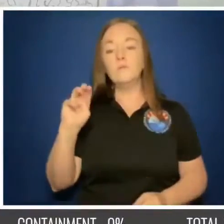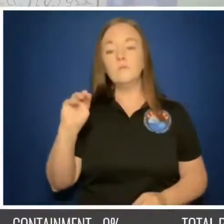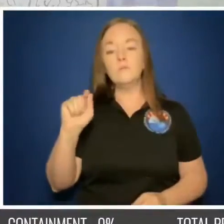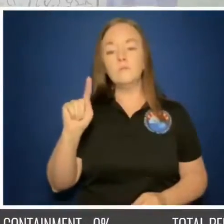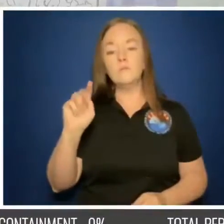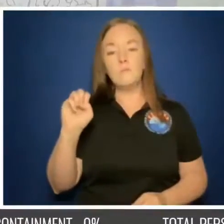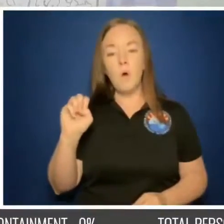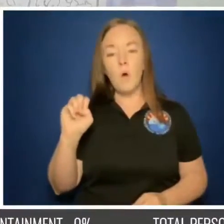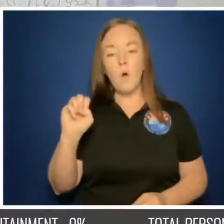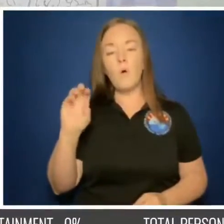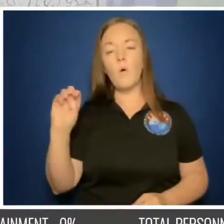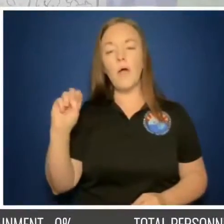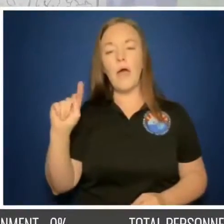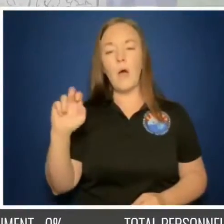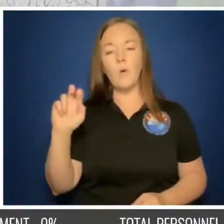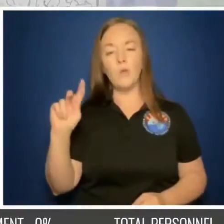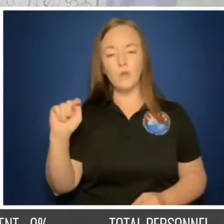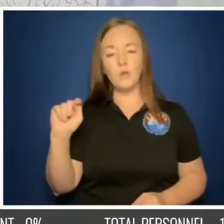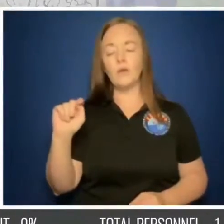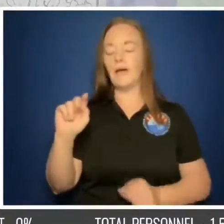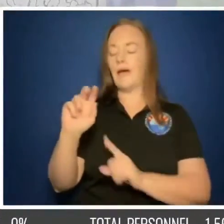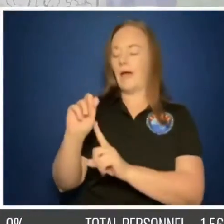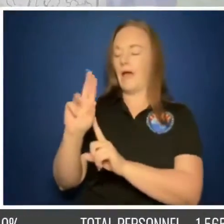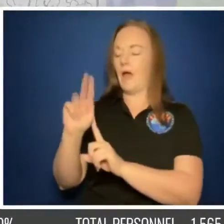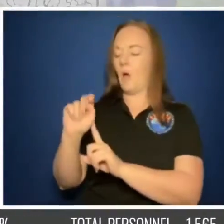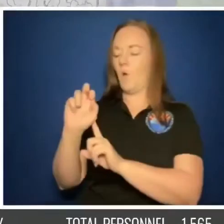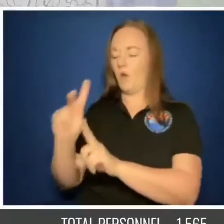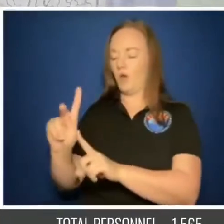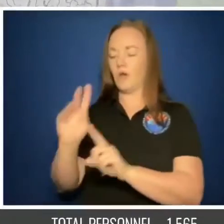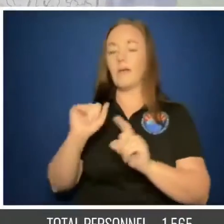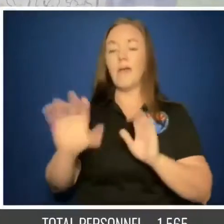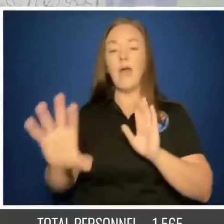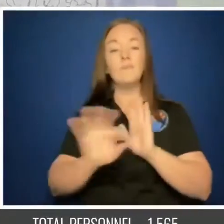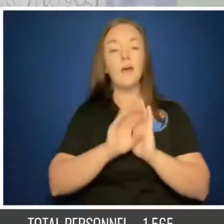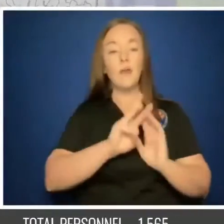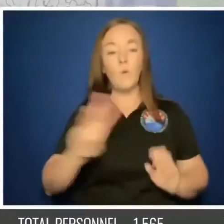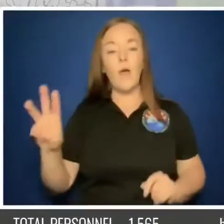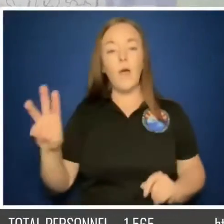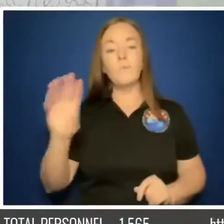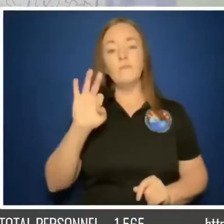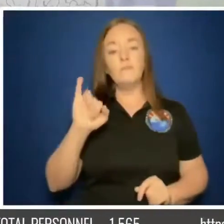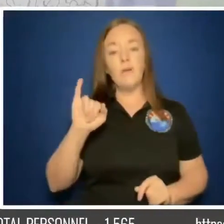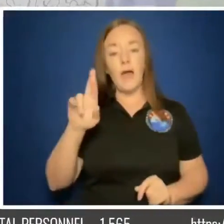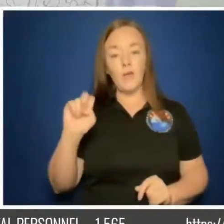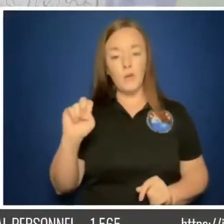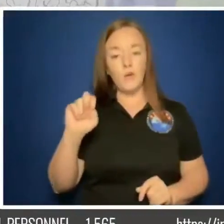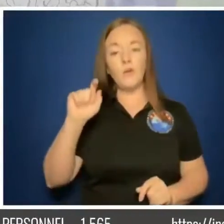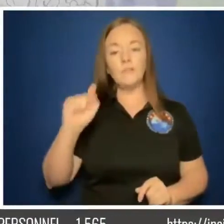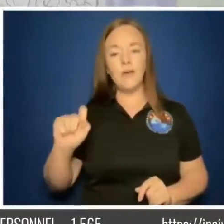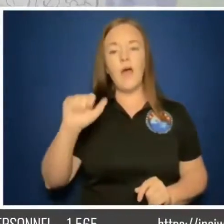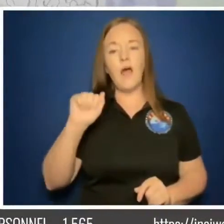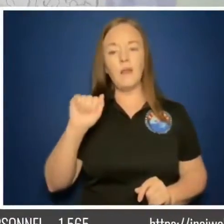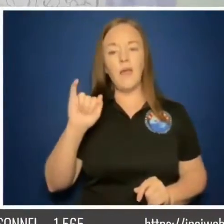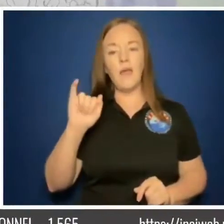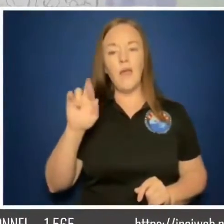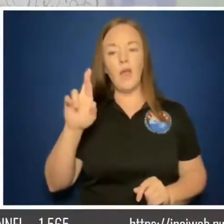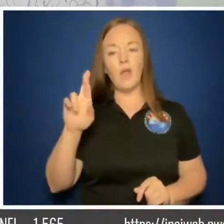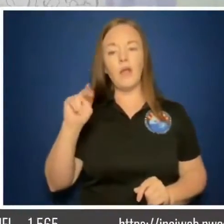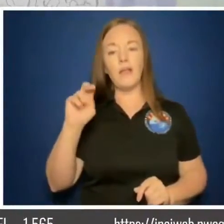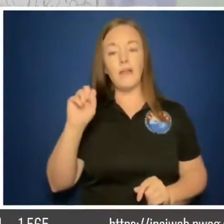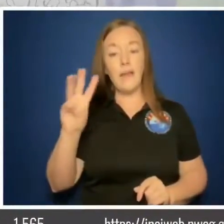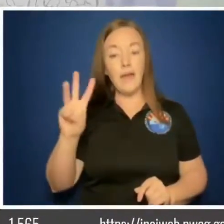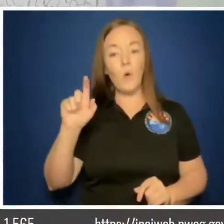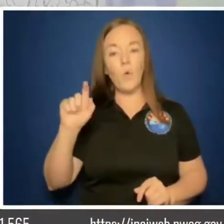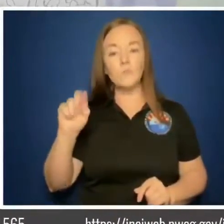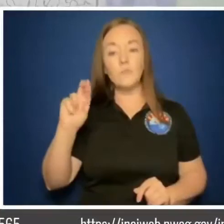at fire.airnow.org, and any place where there is a smoke outlook, there's a little box drawn and with a little exclamation mark